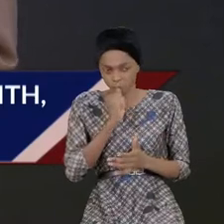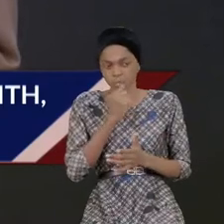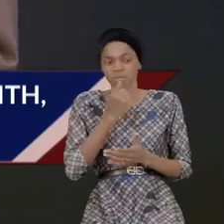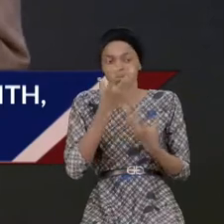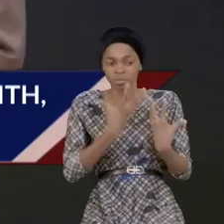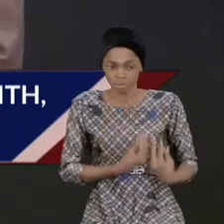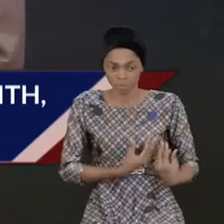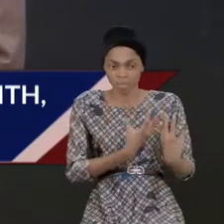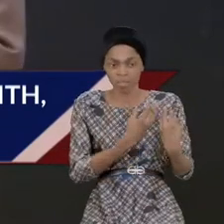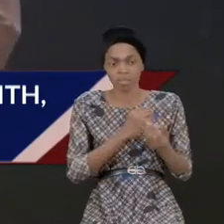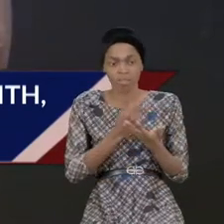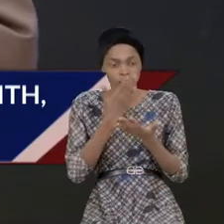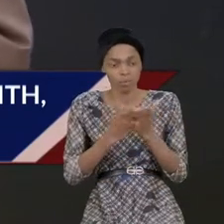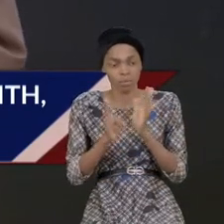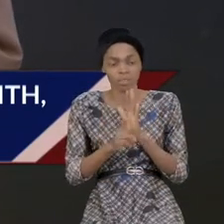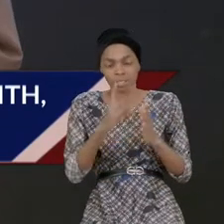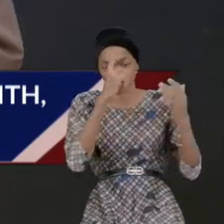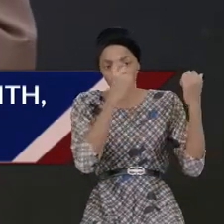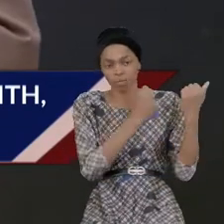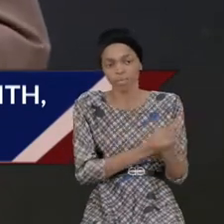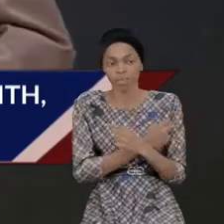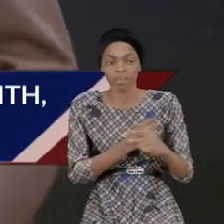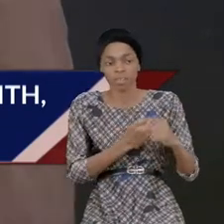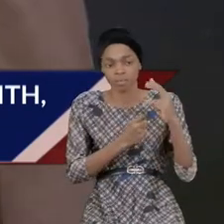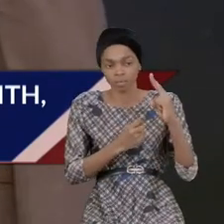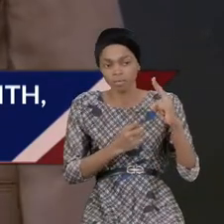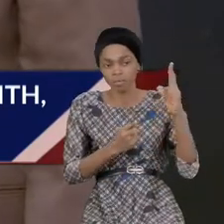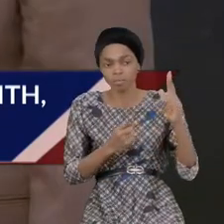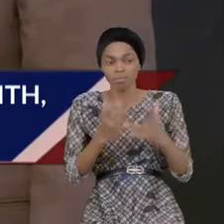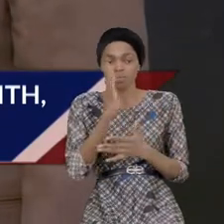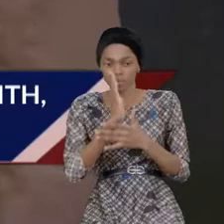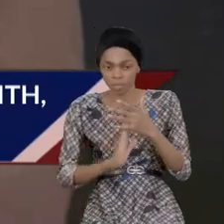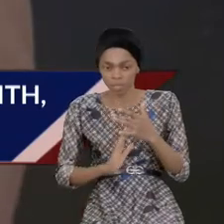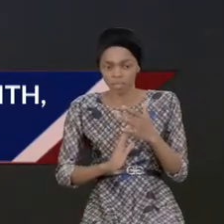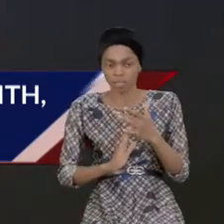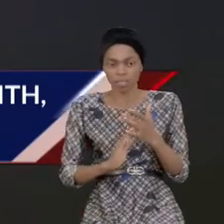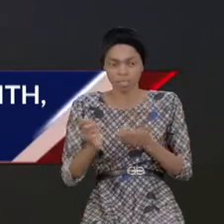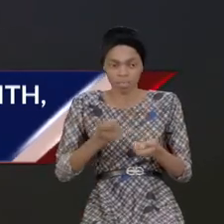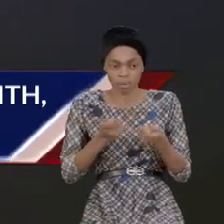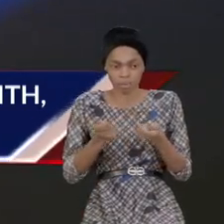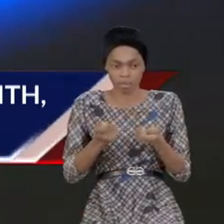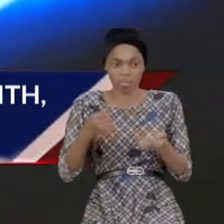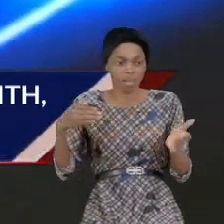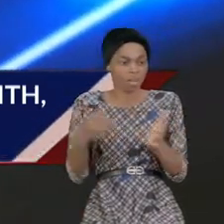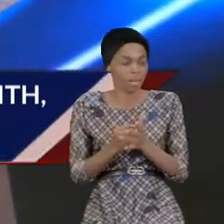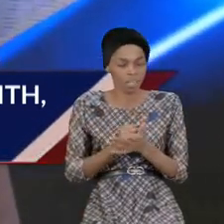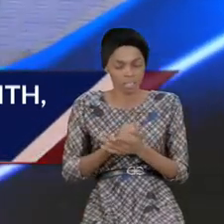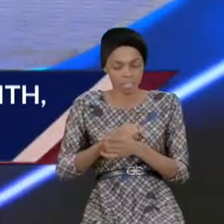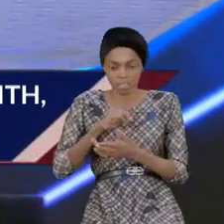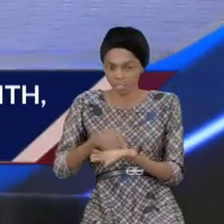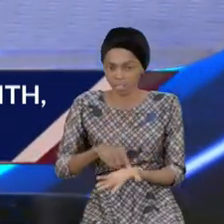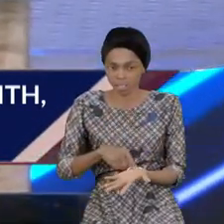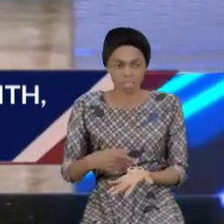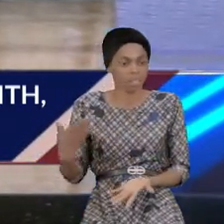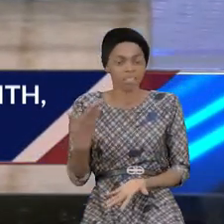gentleness, goodness, faith. Verse 23, it says meekness, temperance. Against such there